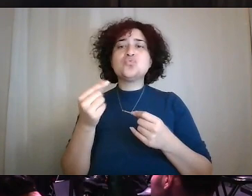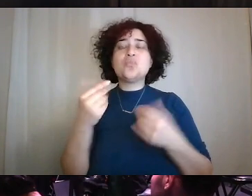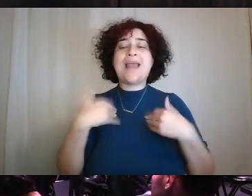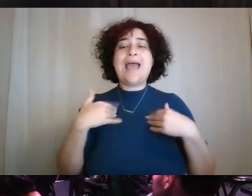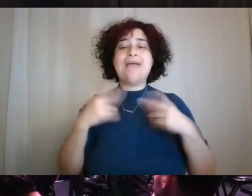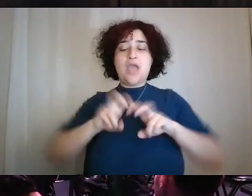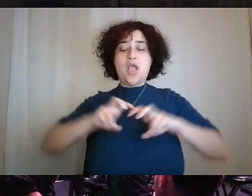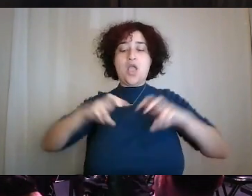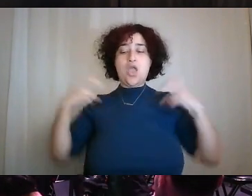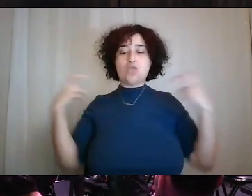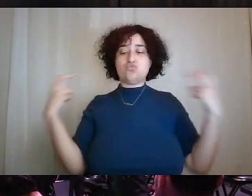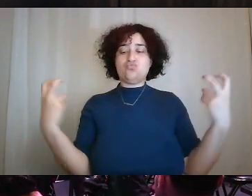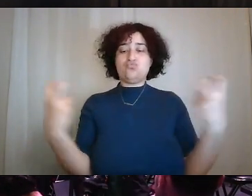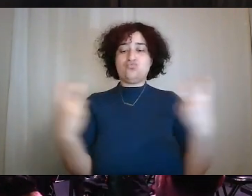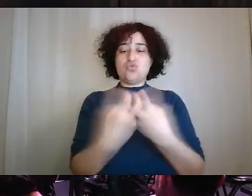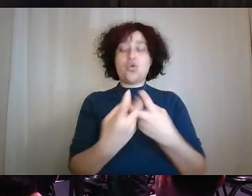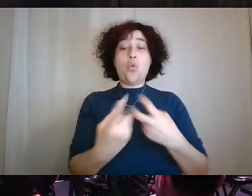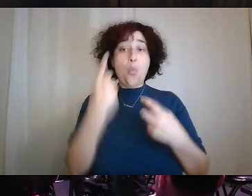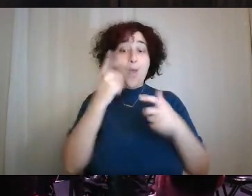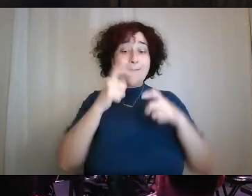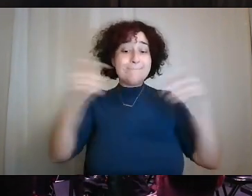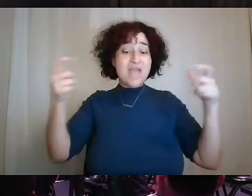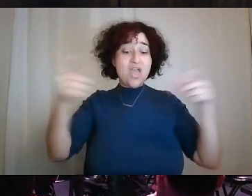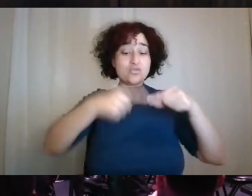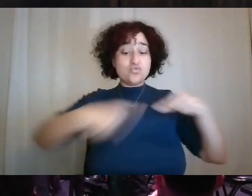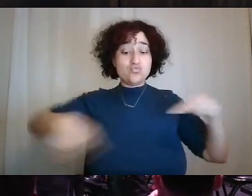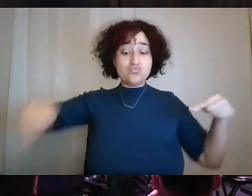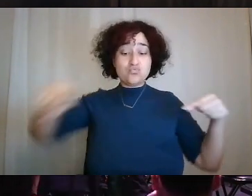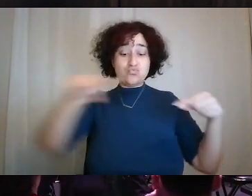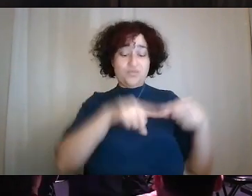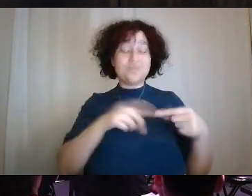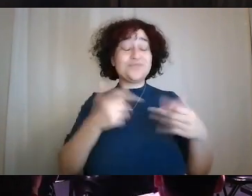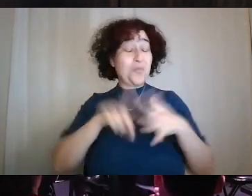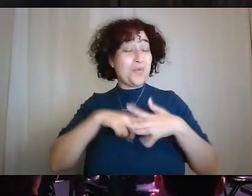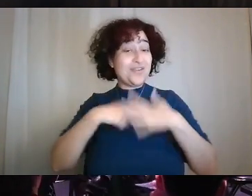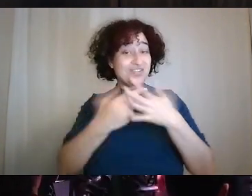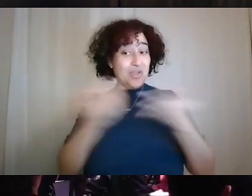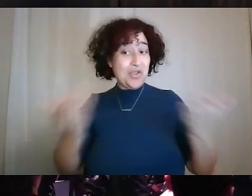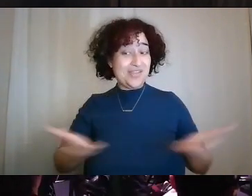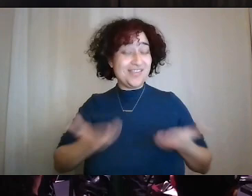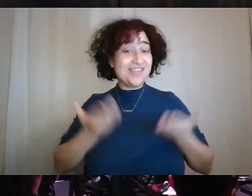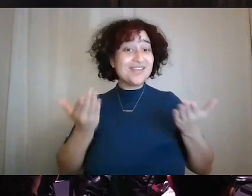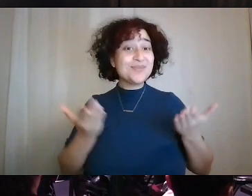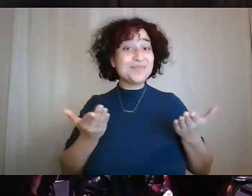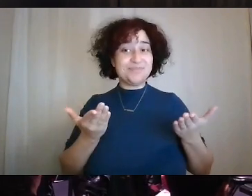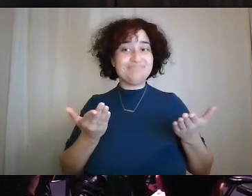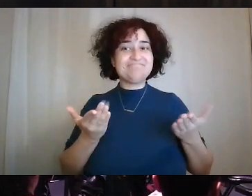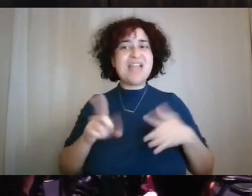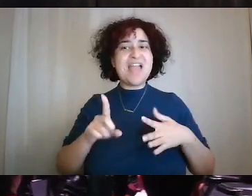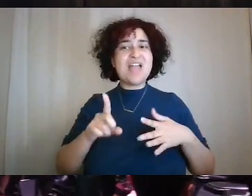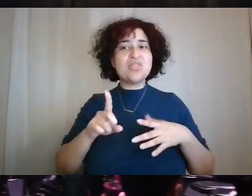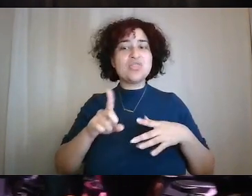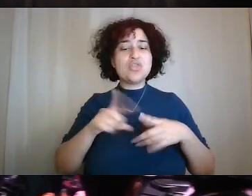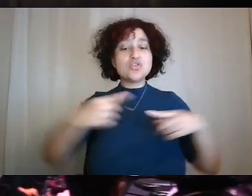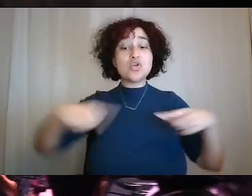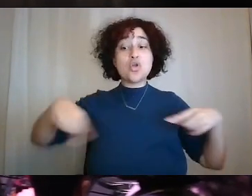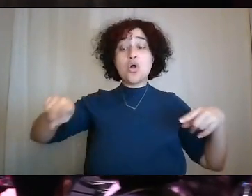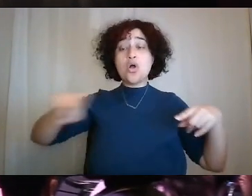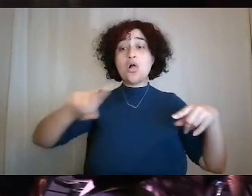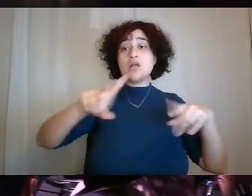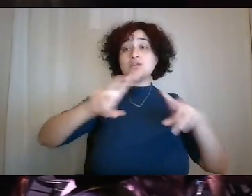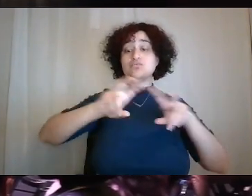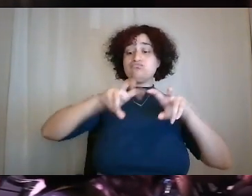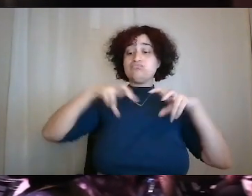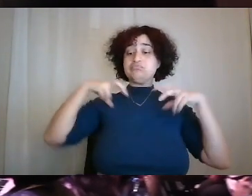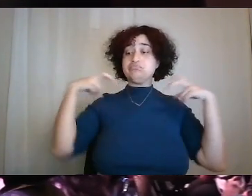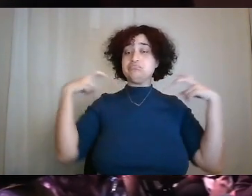one circle. So we're going to start here. And the circle is going to go around the outside. So all around